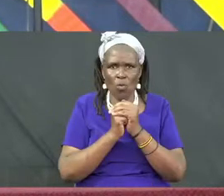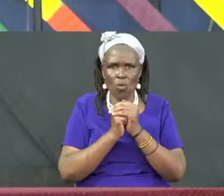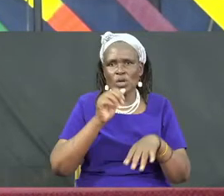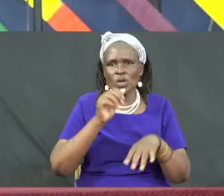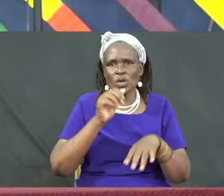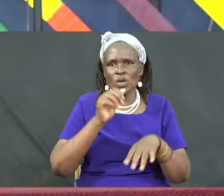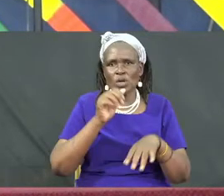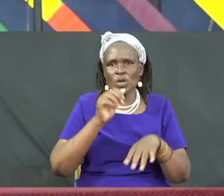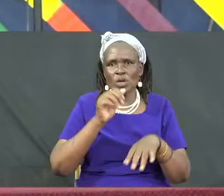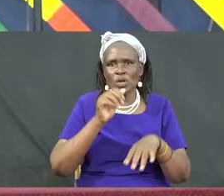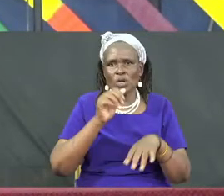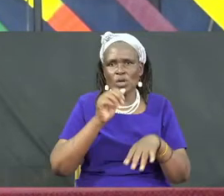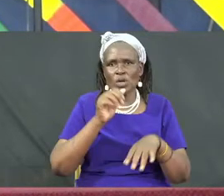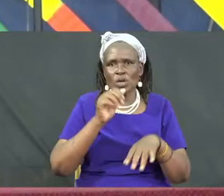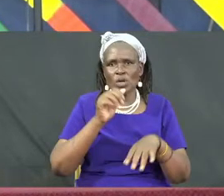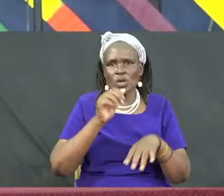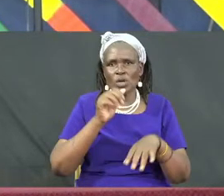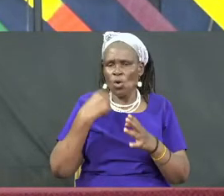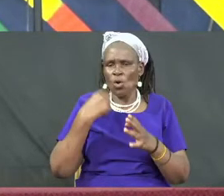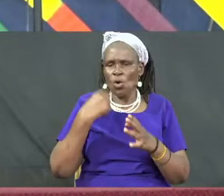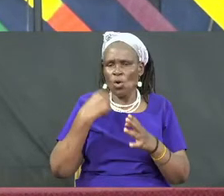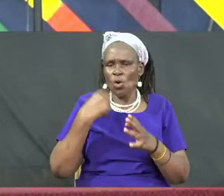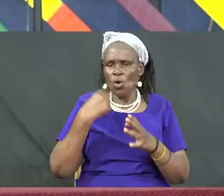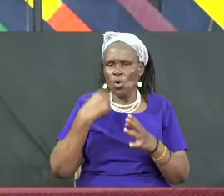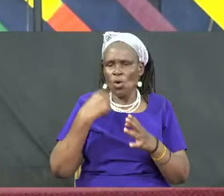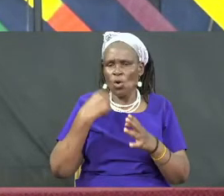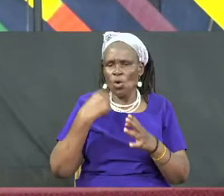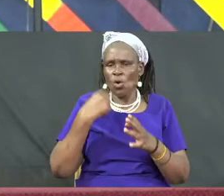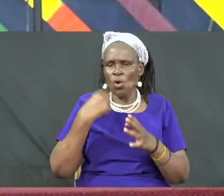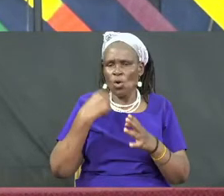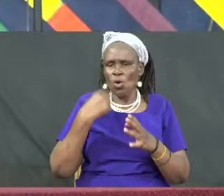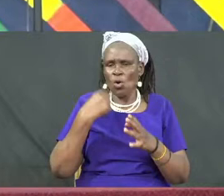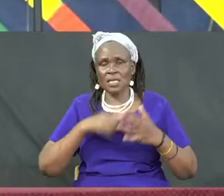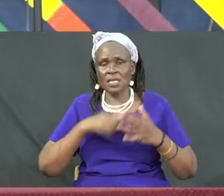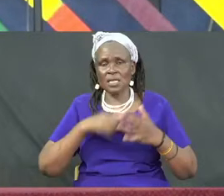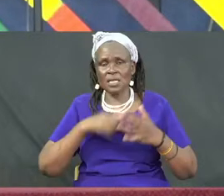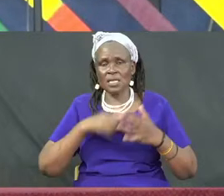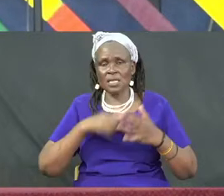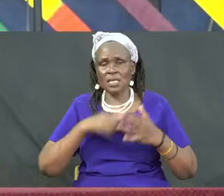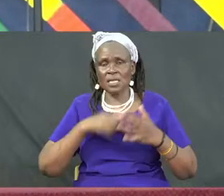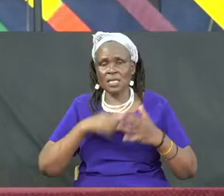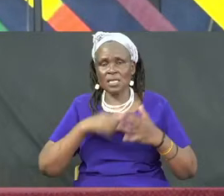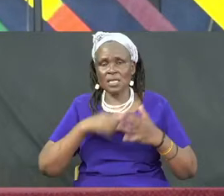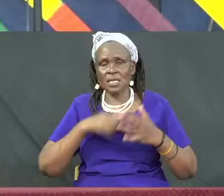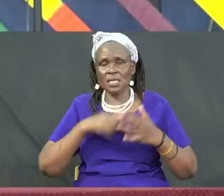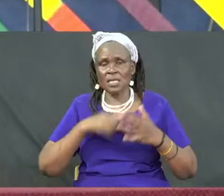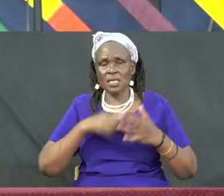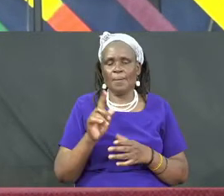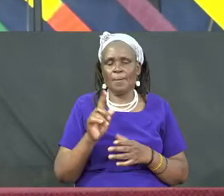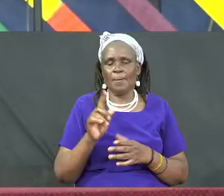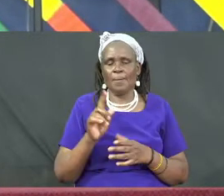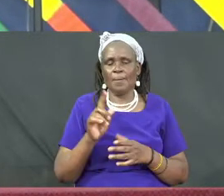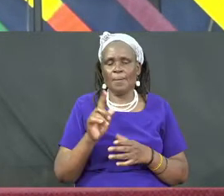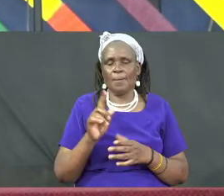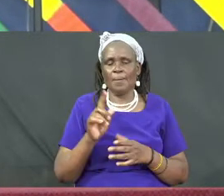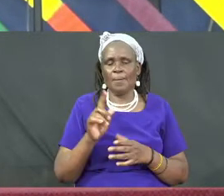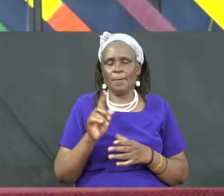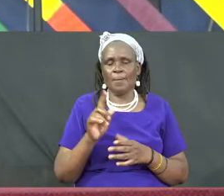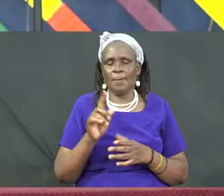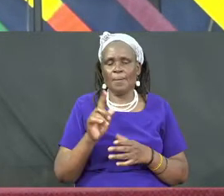Asclepius, who was considered the god of healing. And they had put